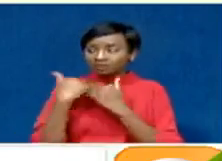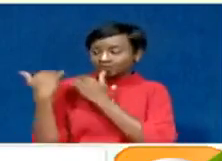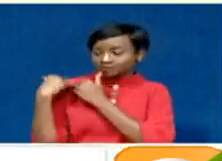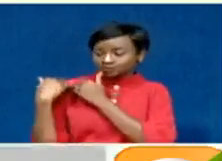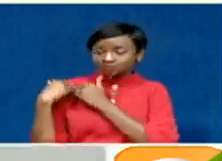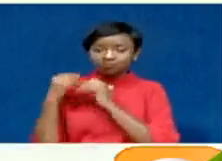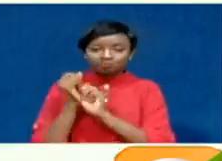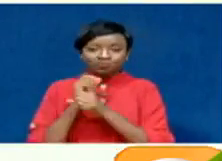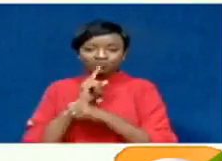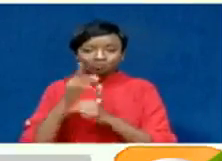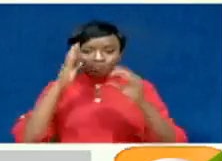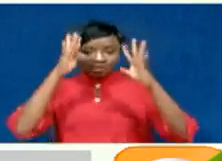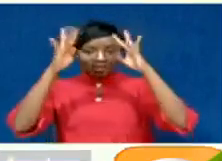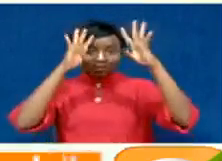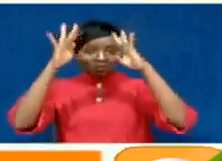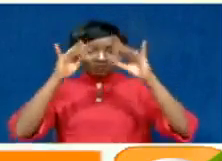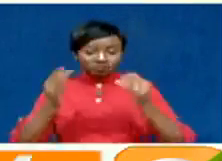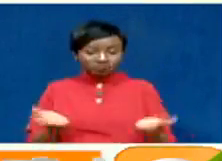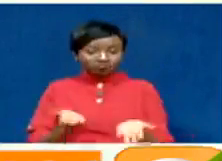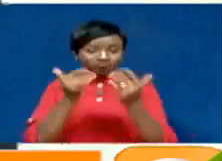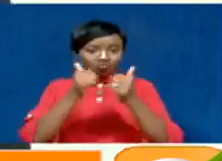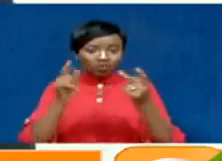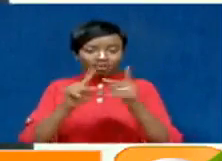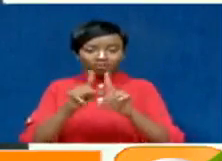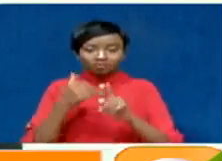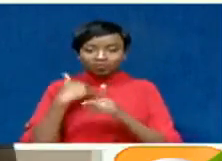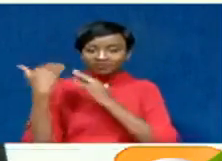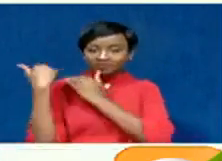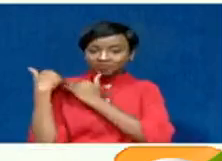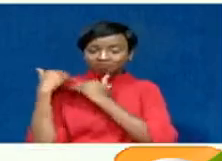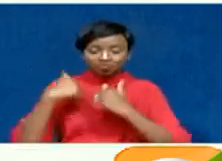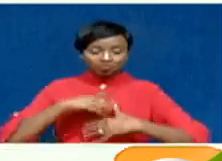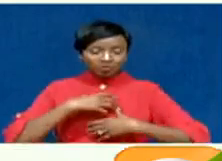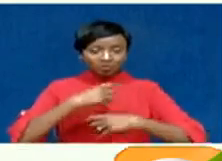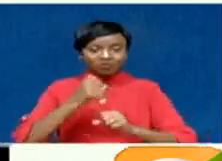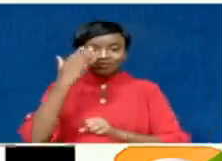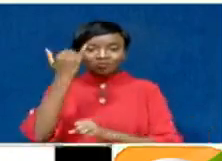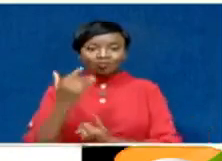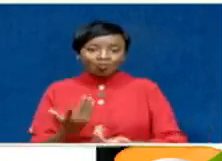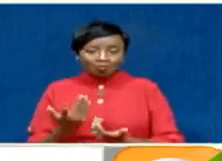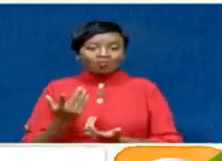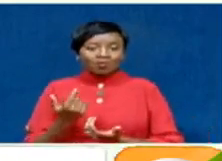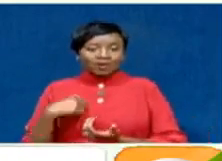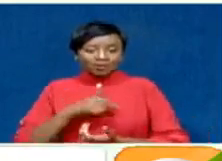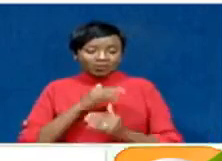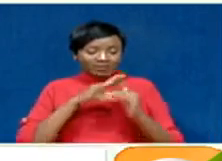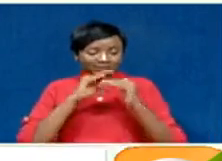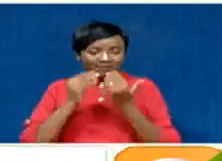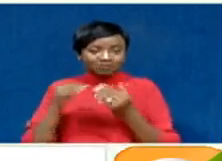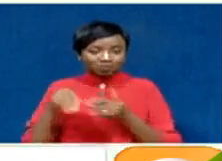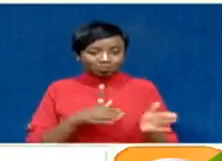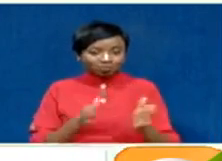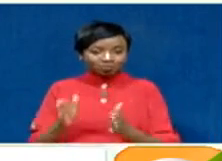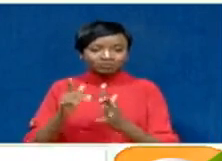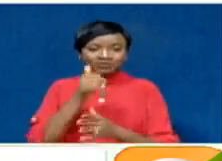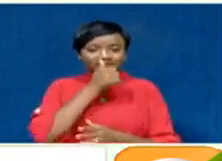keep innovation. You know, we have a responsibility to be bold, because at the end of the day, the creator of opportunities is the private sector,